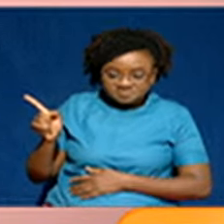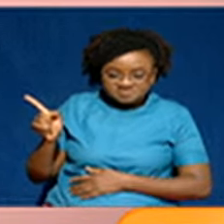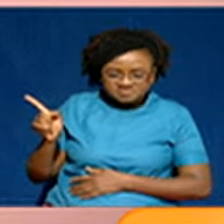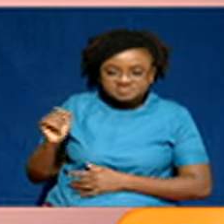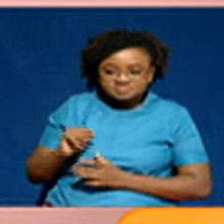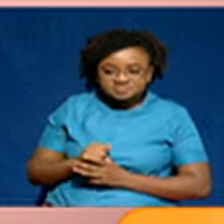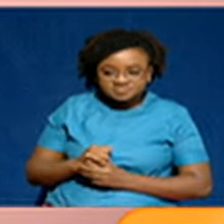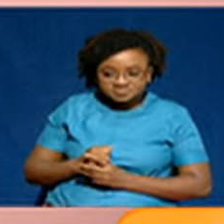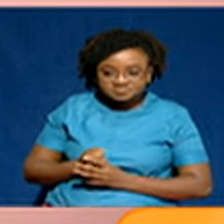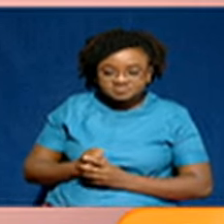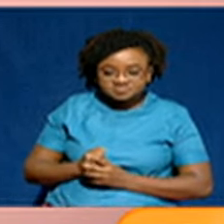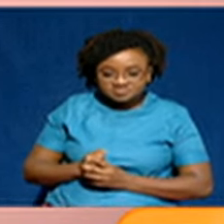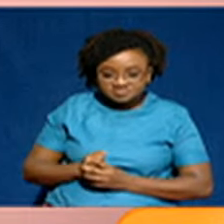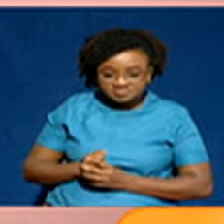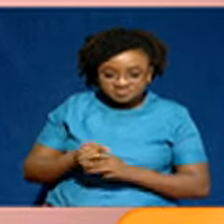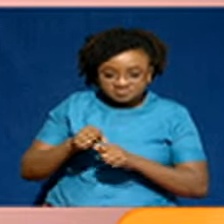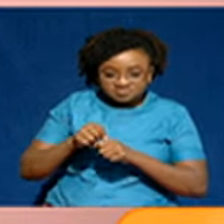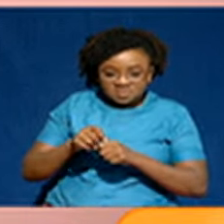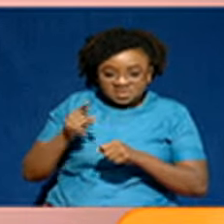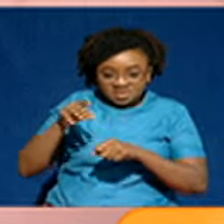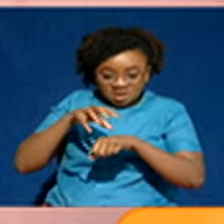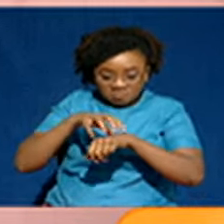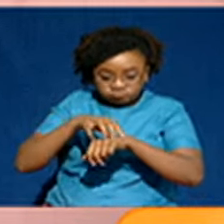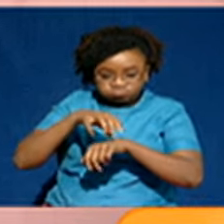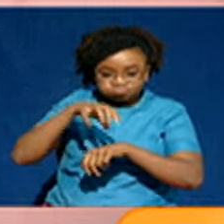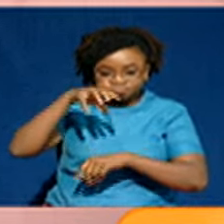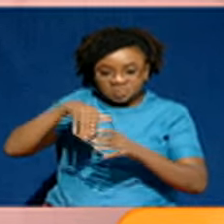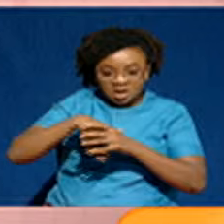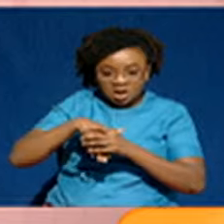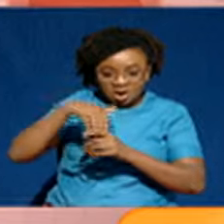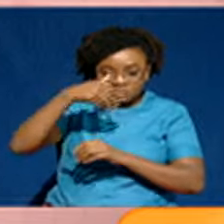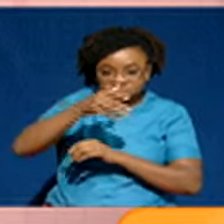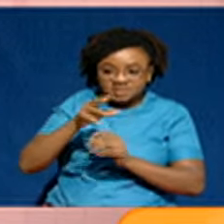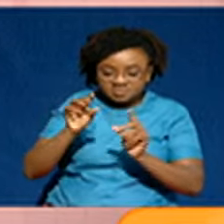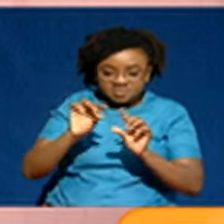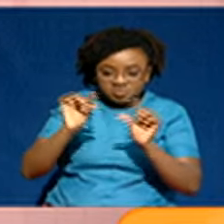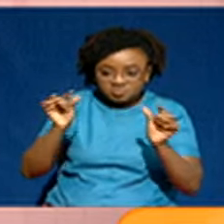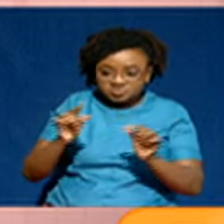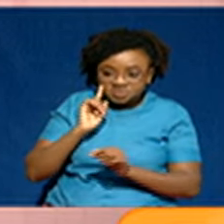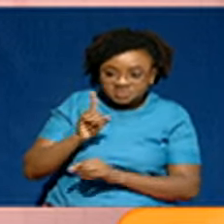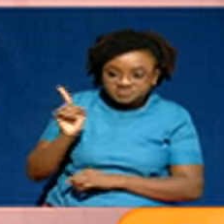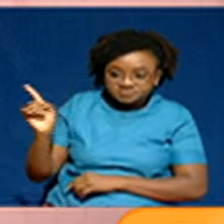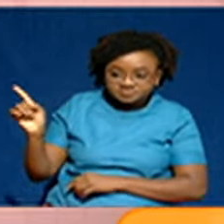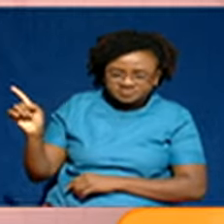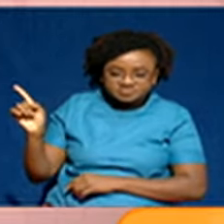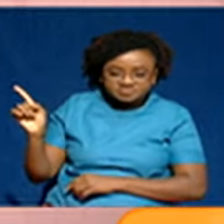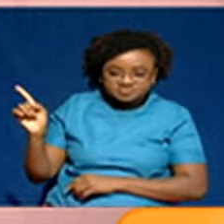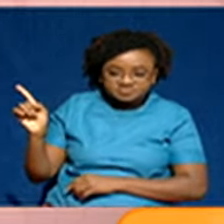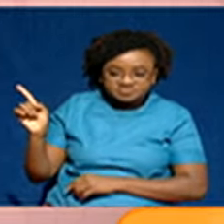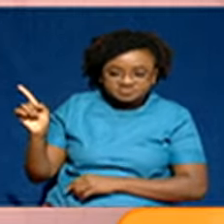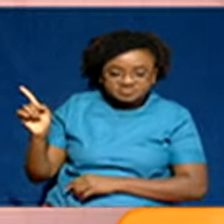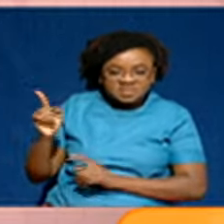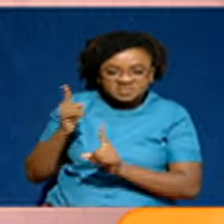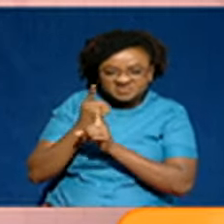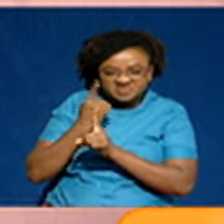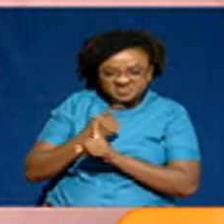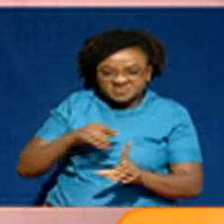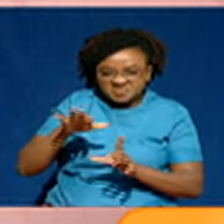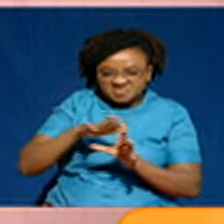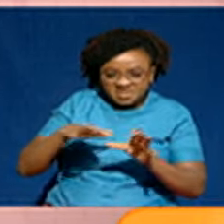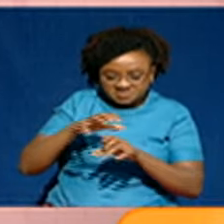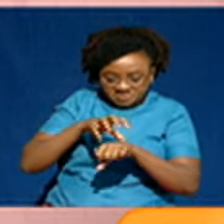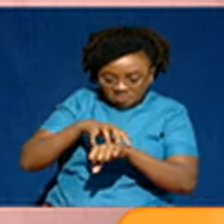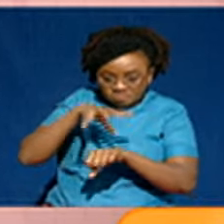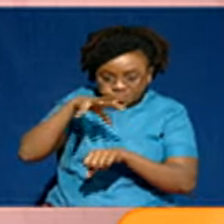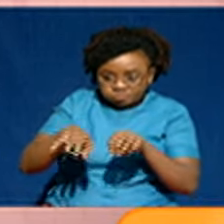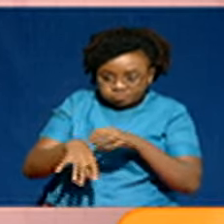the endometrium, grows outside the uterus. This tissue can be found on the ovaries, fallopian tubes, outer surface of